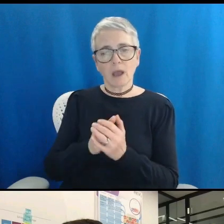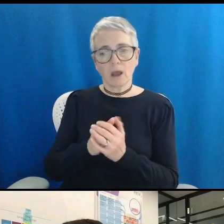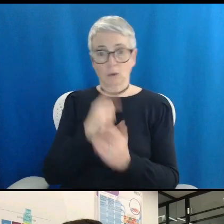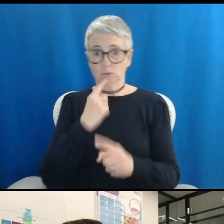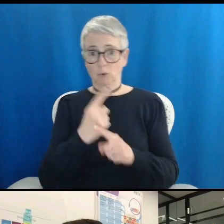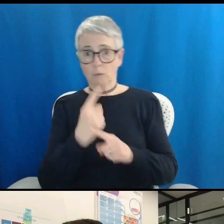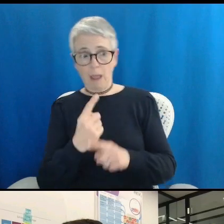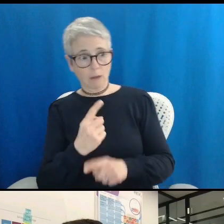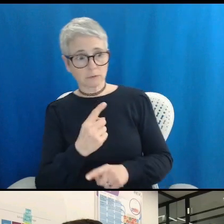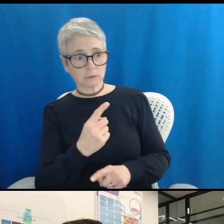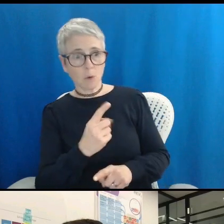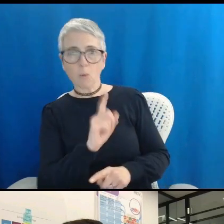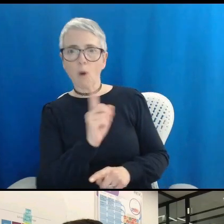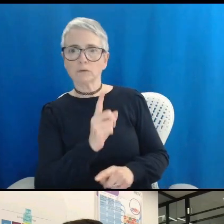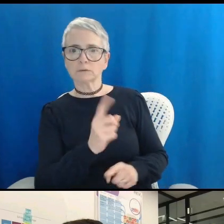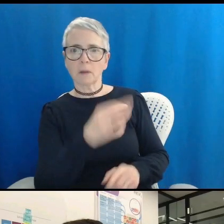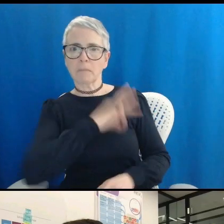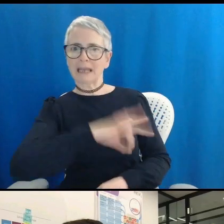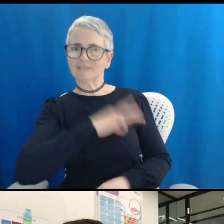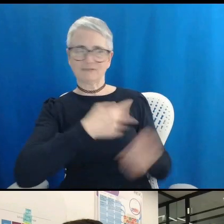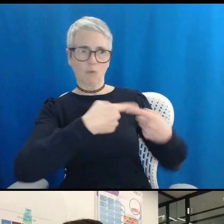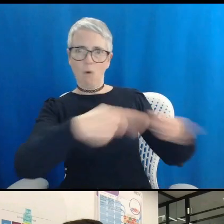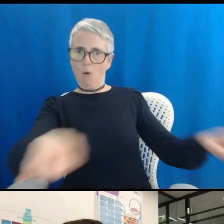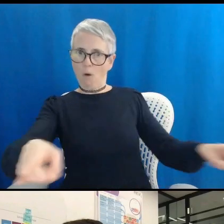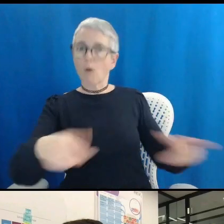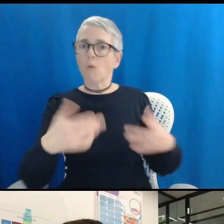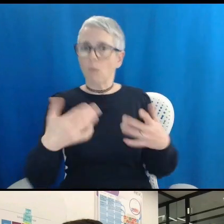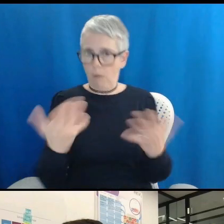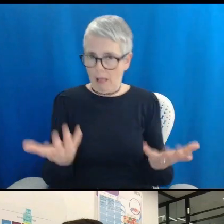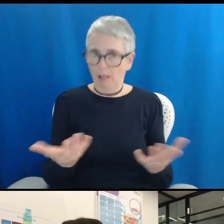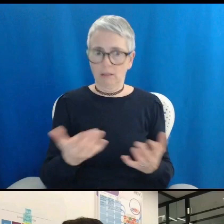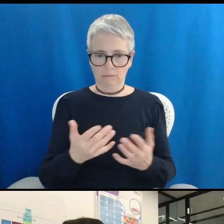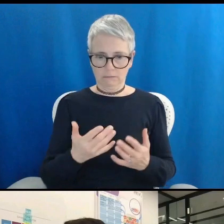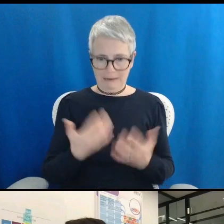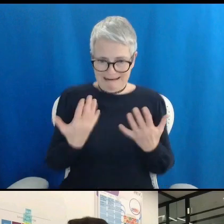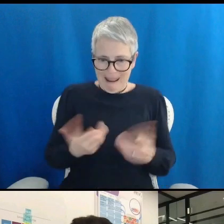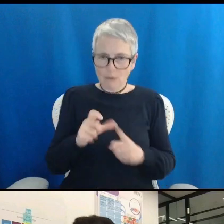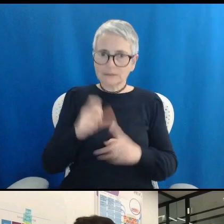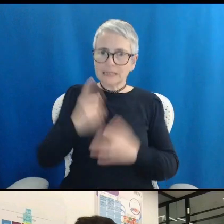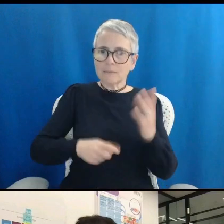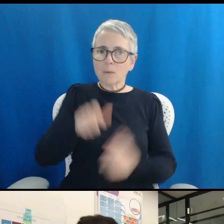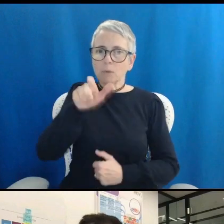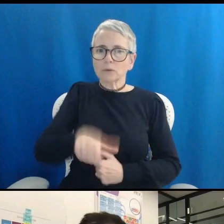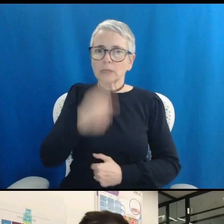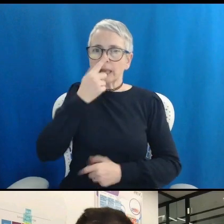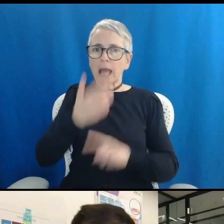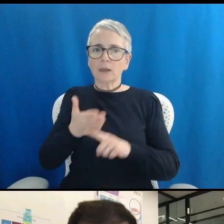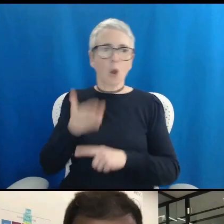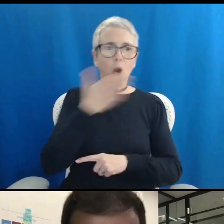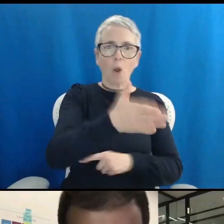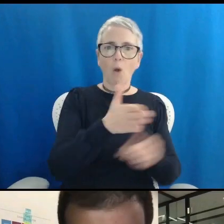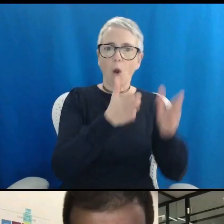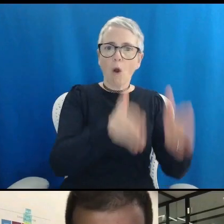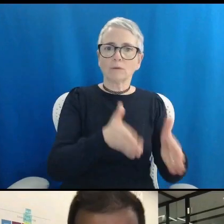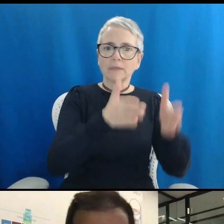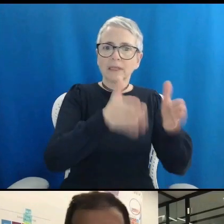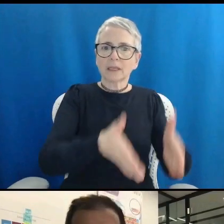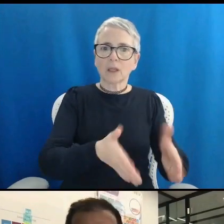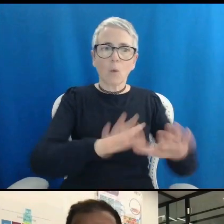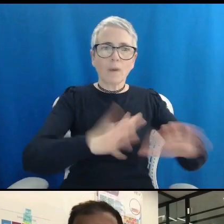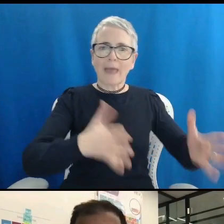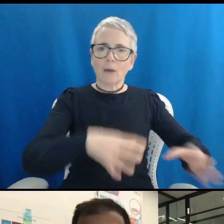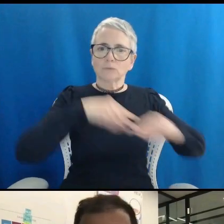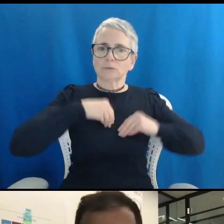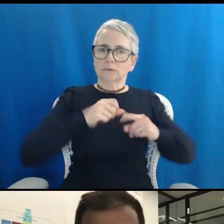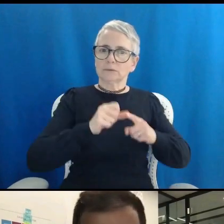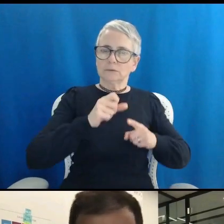help a disabled person to go to an NHS hospital without them getting COVID, what is the return on investment? If I can get